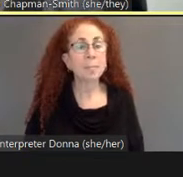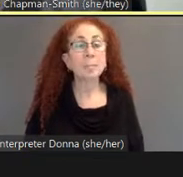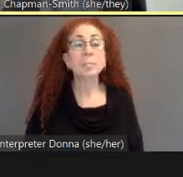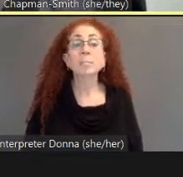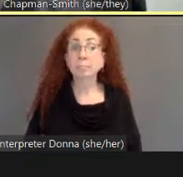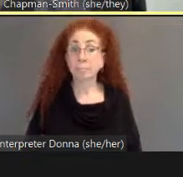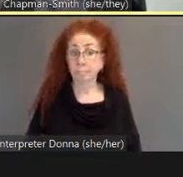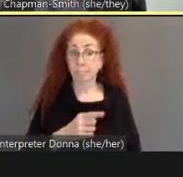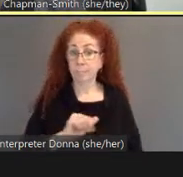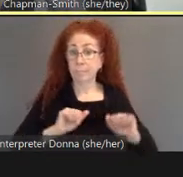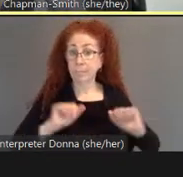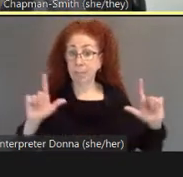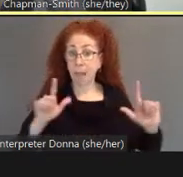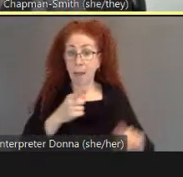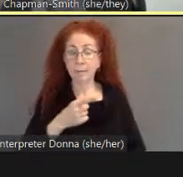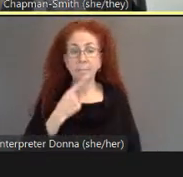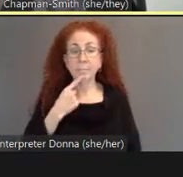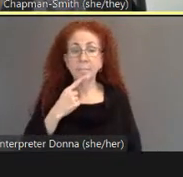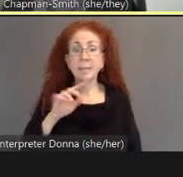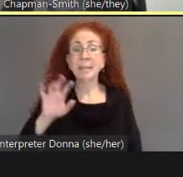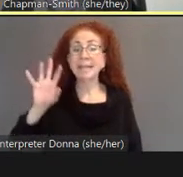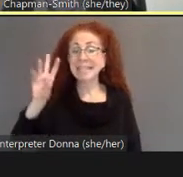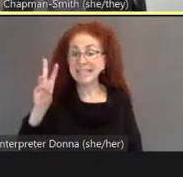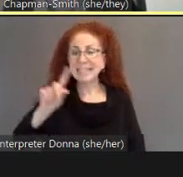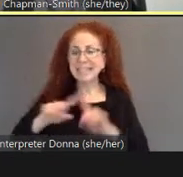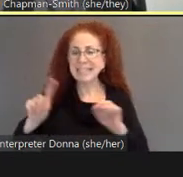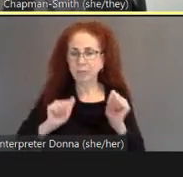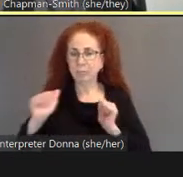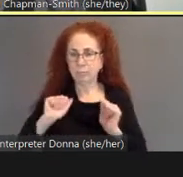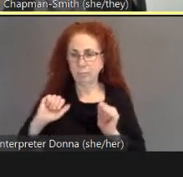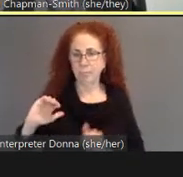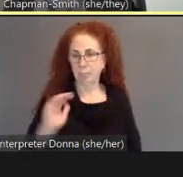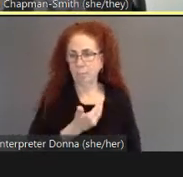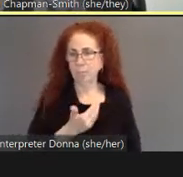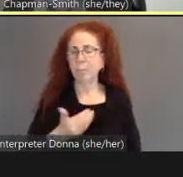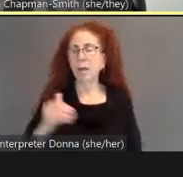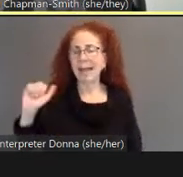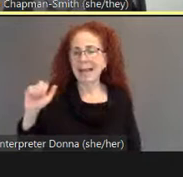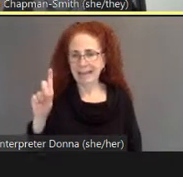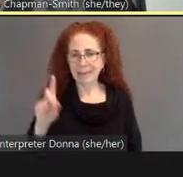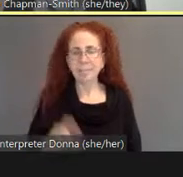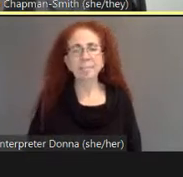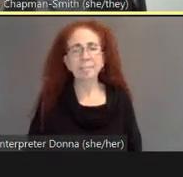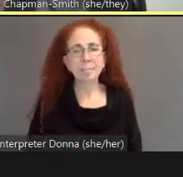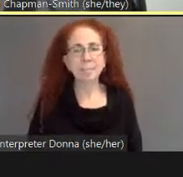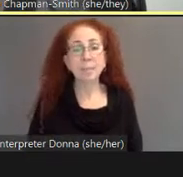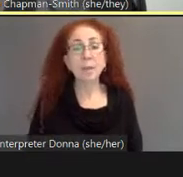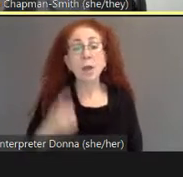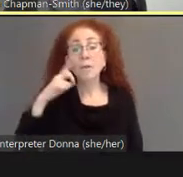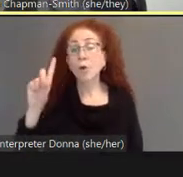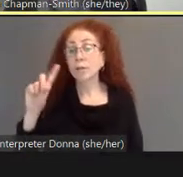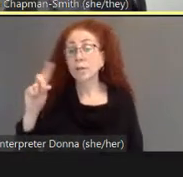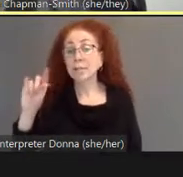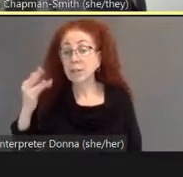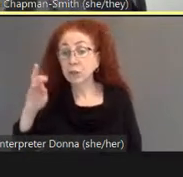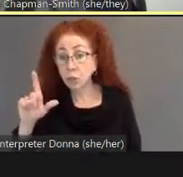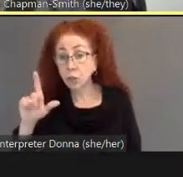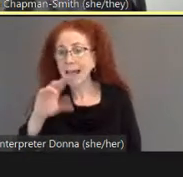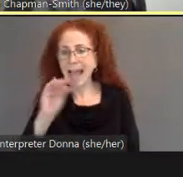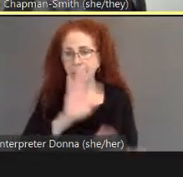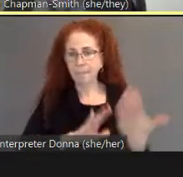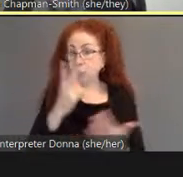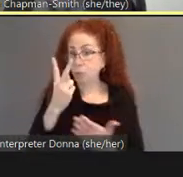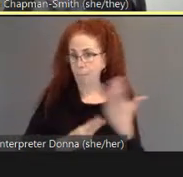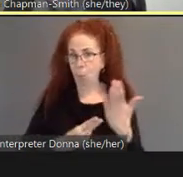This next slide shows 6 of Opera Philadelphia's audio described offerings for both digital and in-person